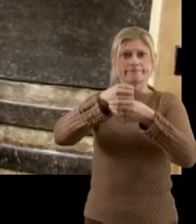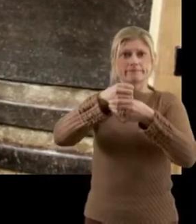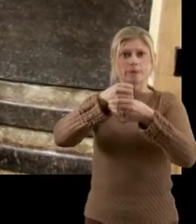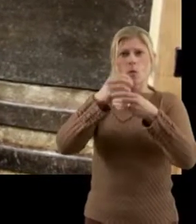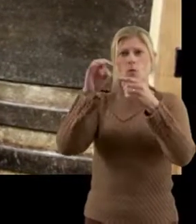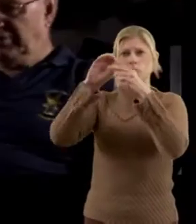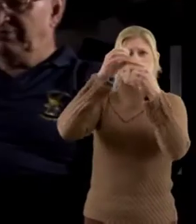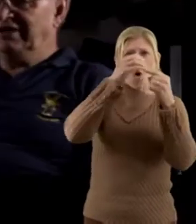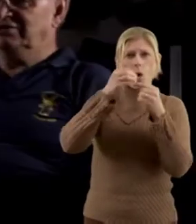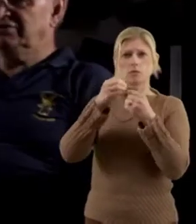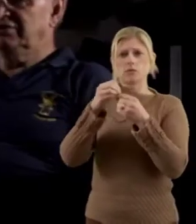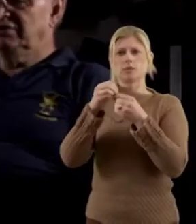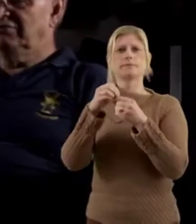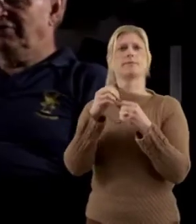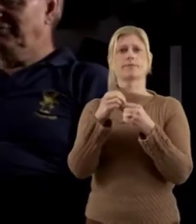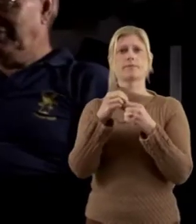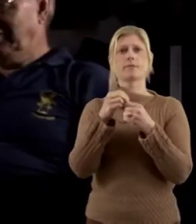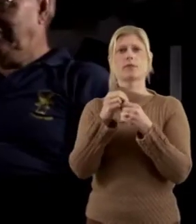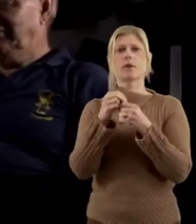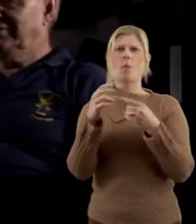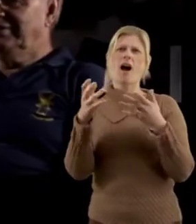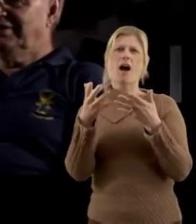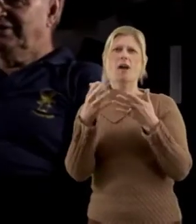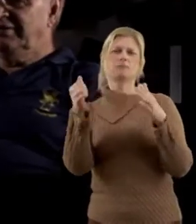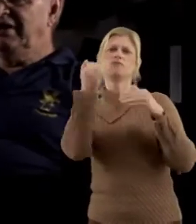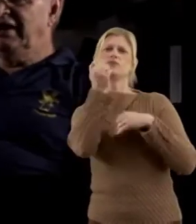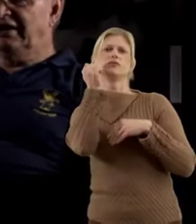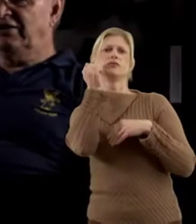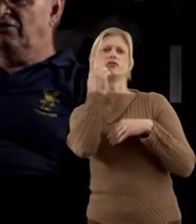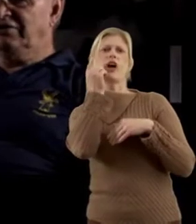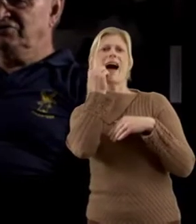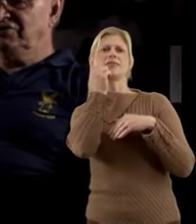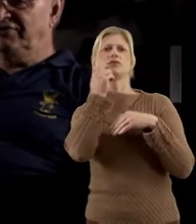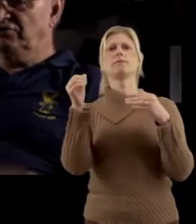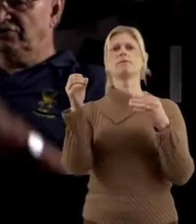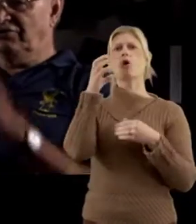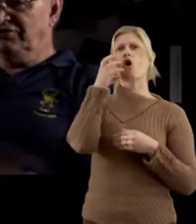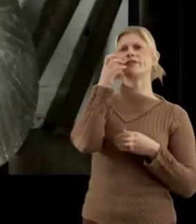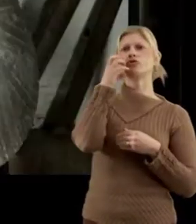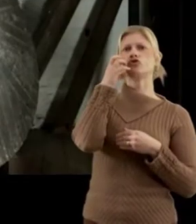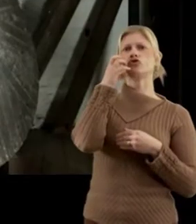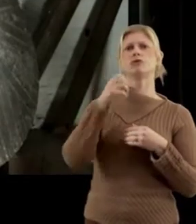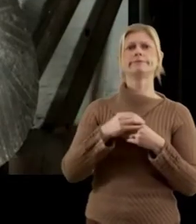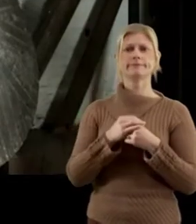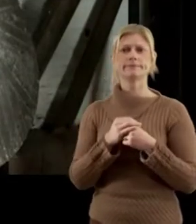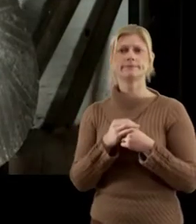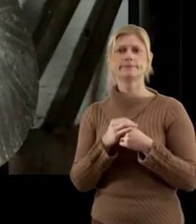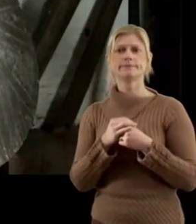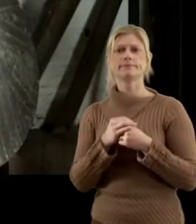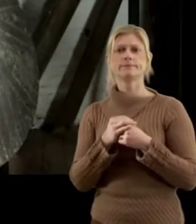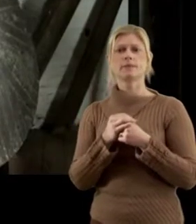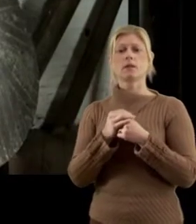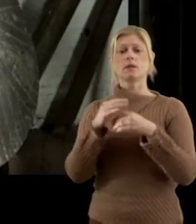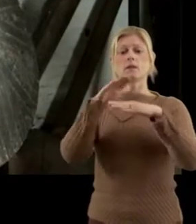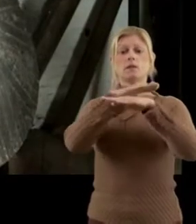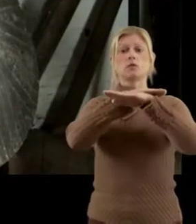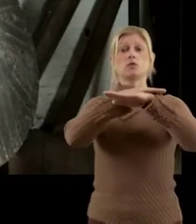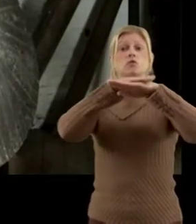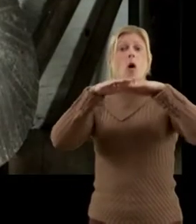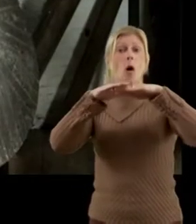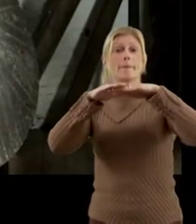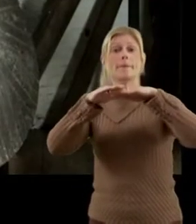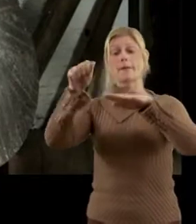these little stones is put in place. Well, not so little, but a bit like an orange, if you cut an orange through. And then